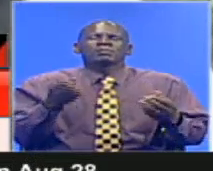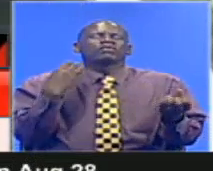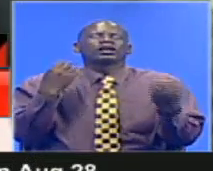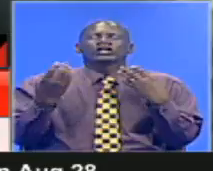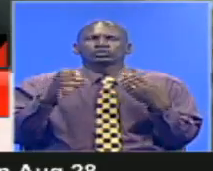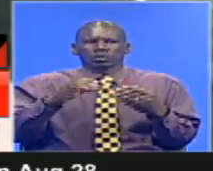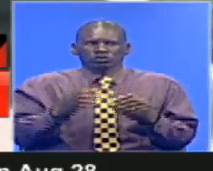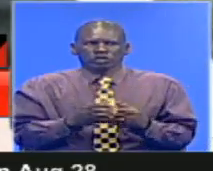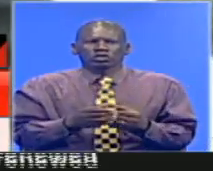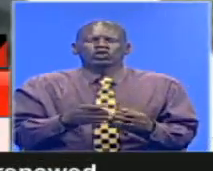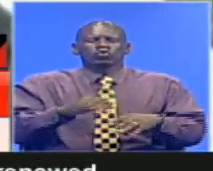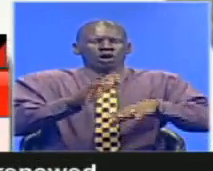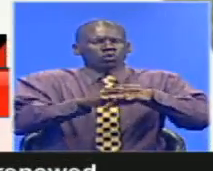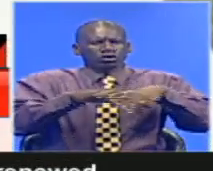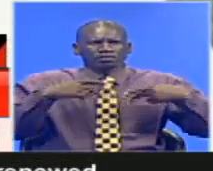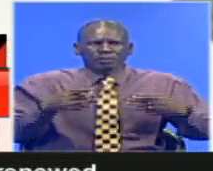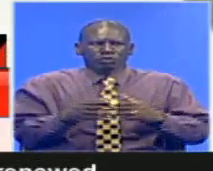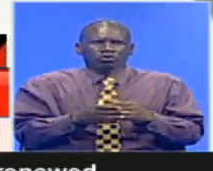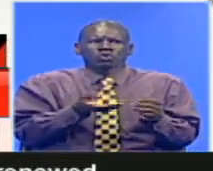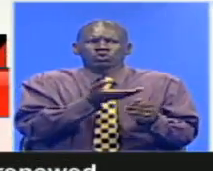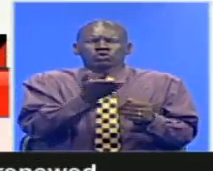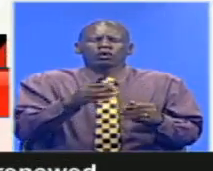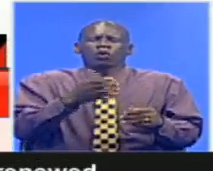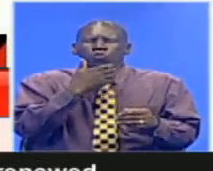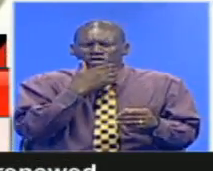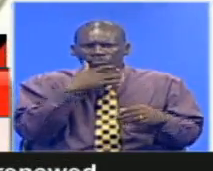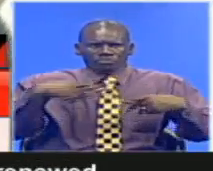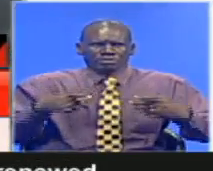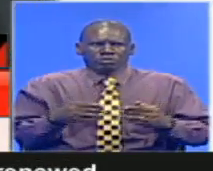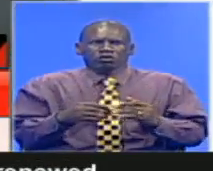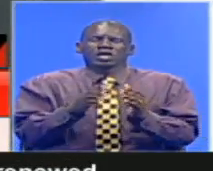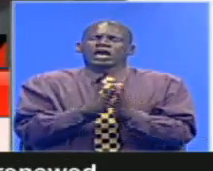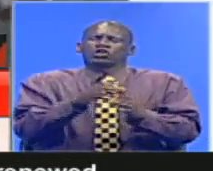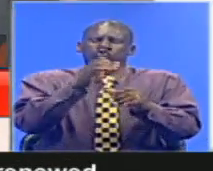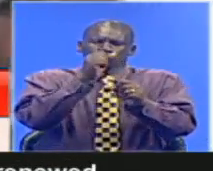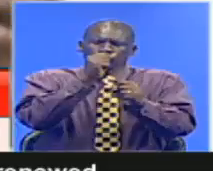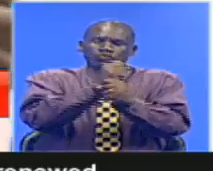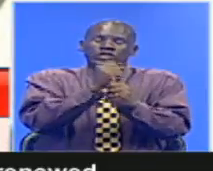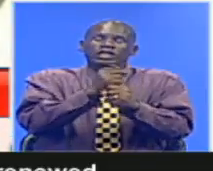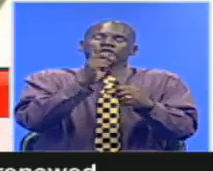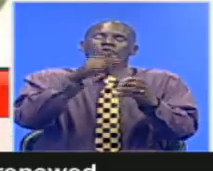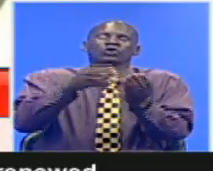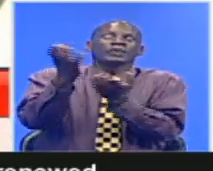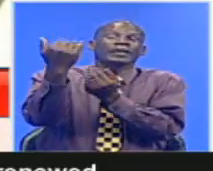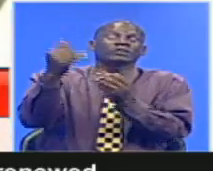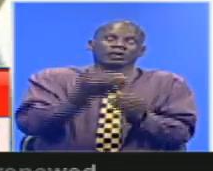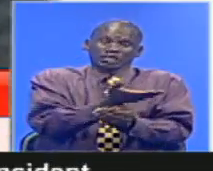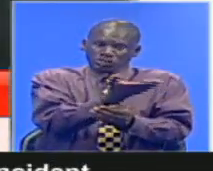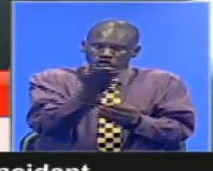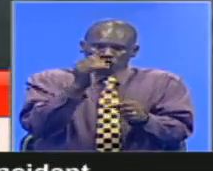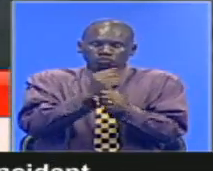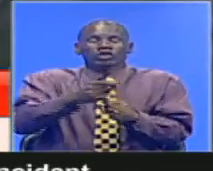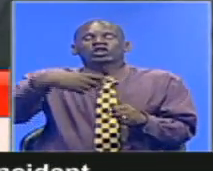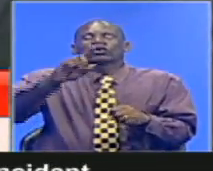you are wonderful. You are good. You did what you expected to do at the right